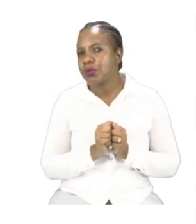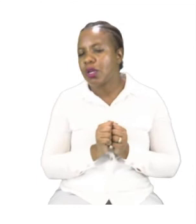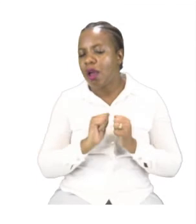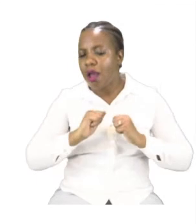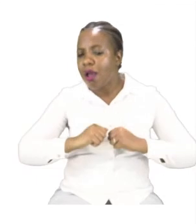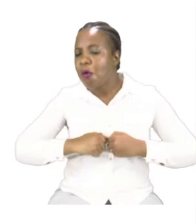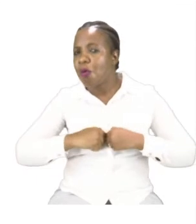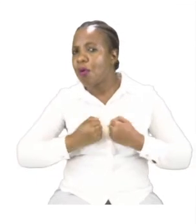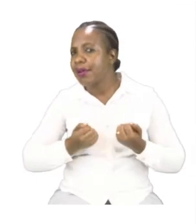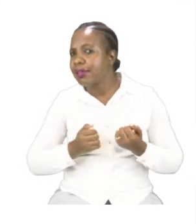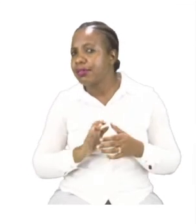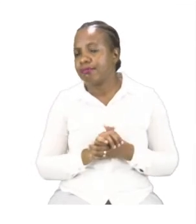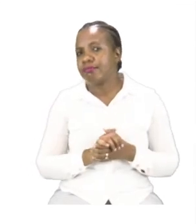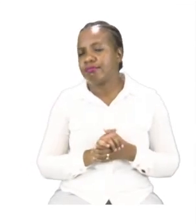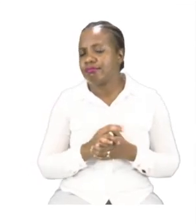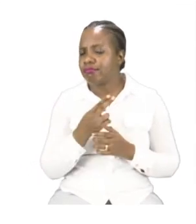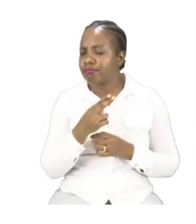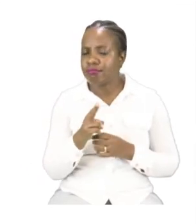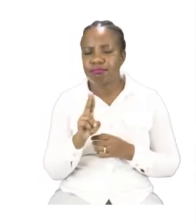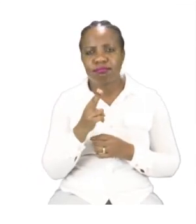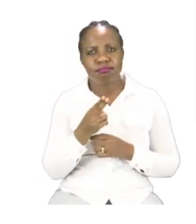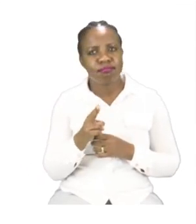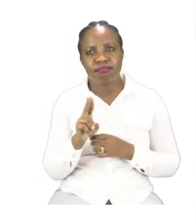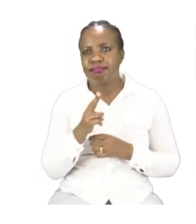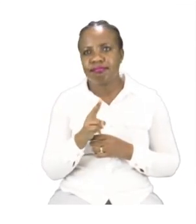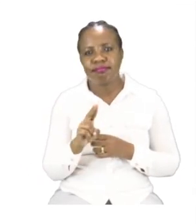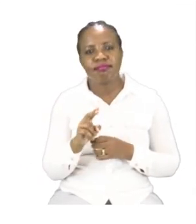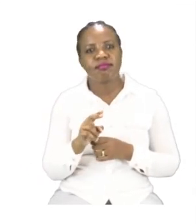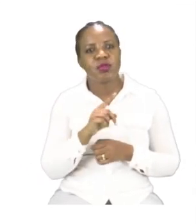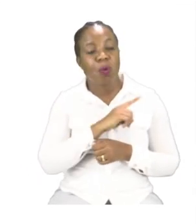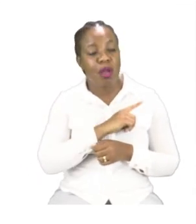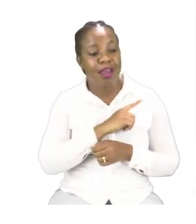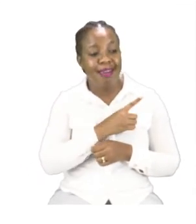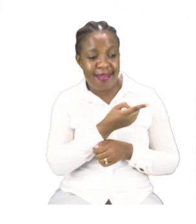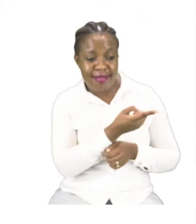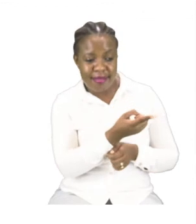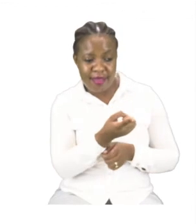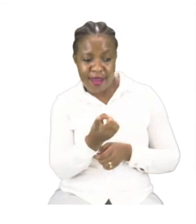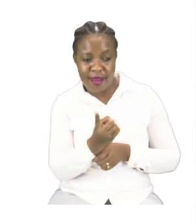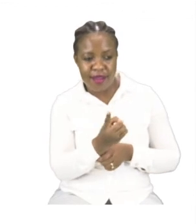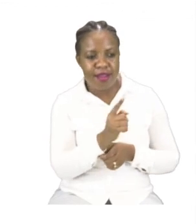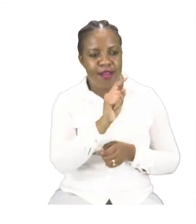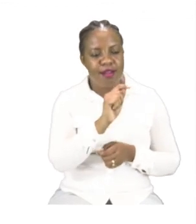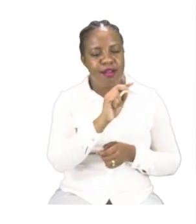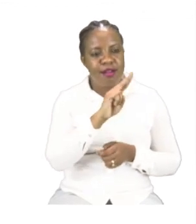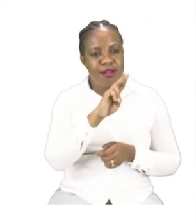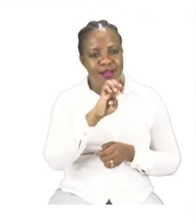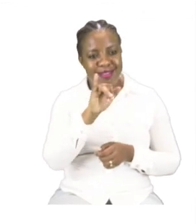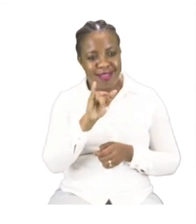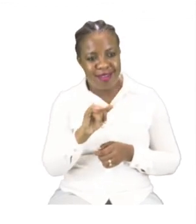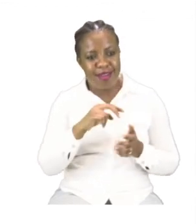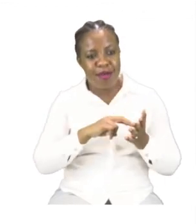ours? No, because they means that we are talking about a different group of people that are not